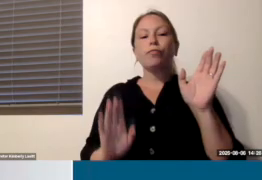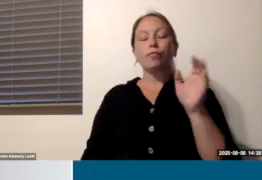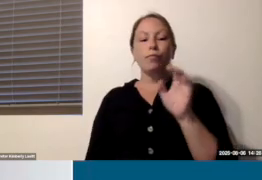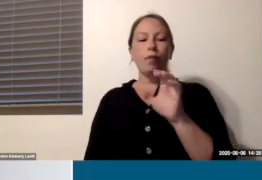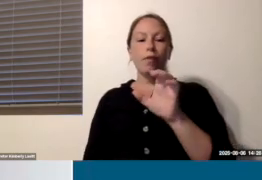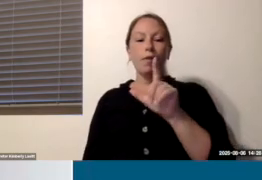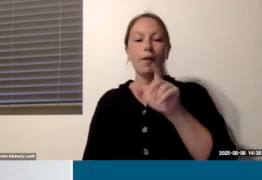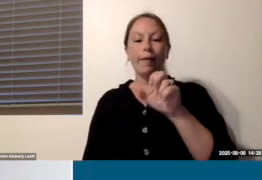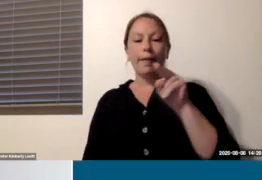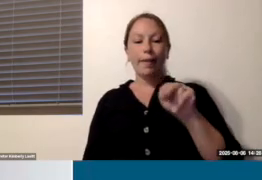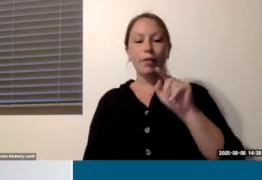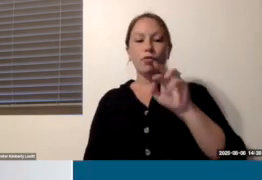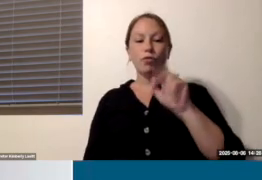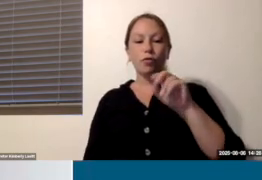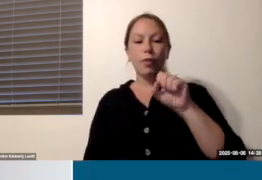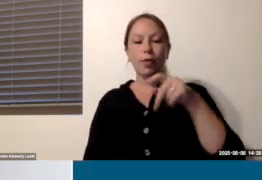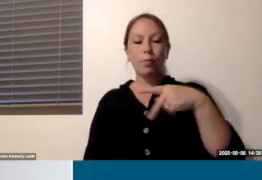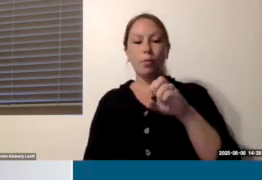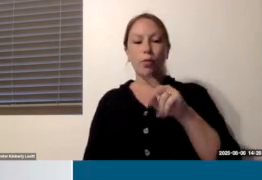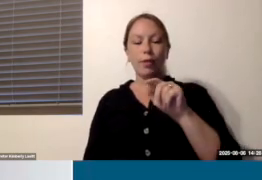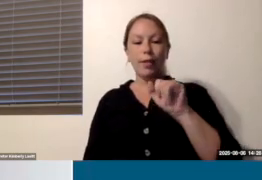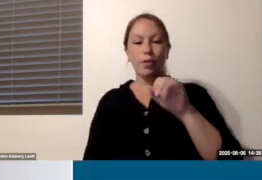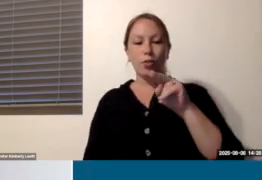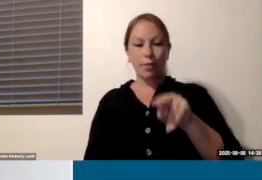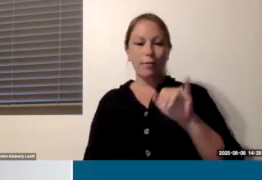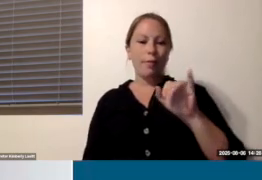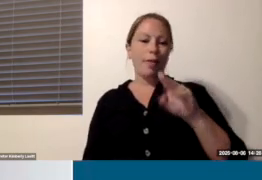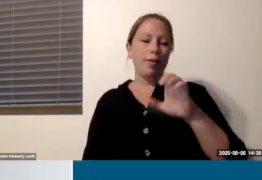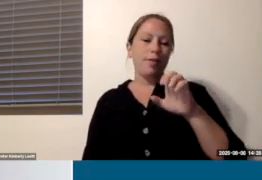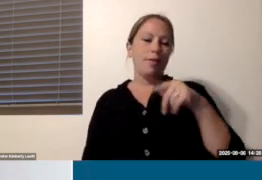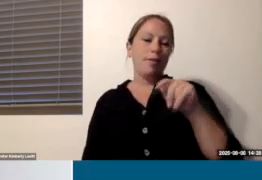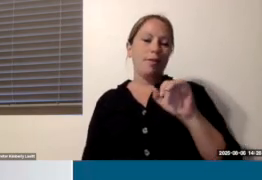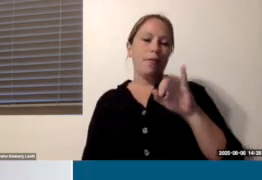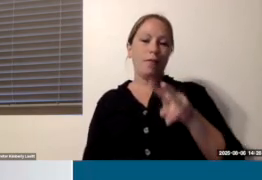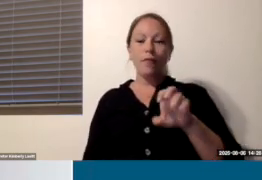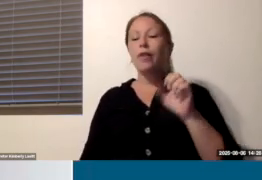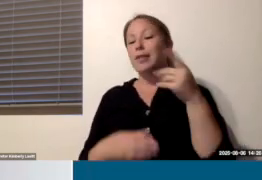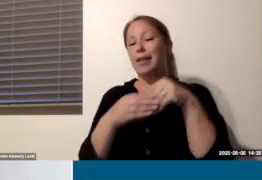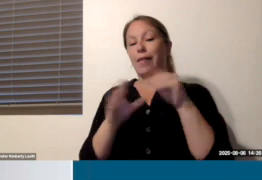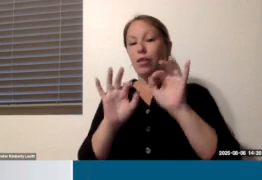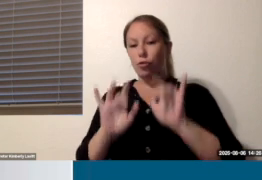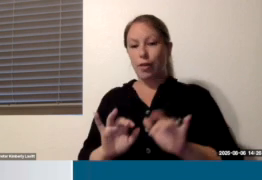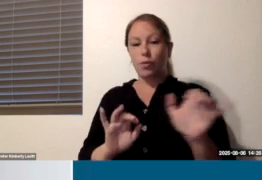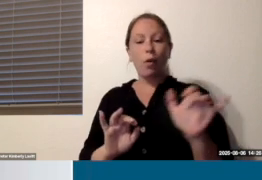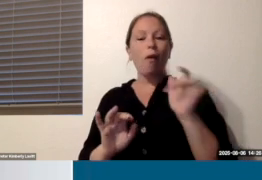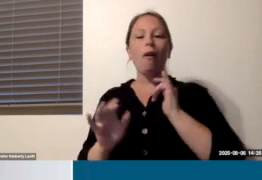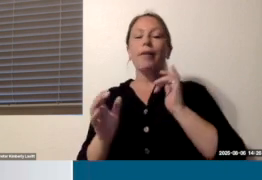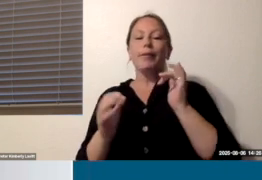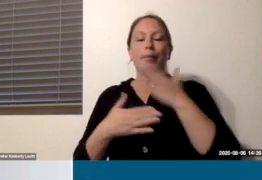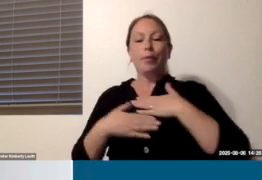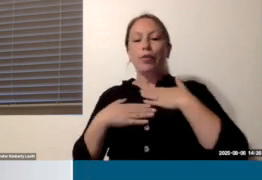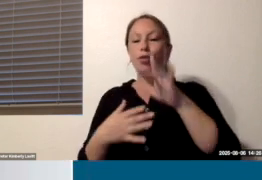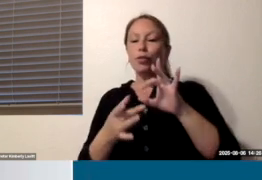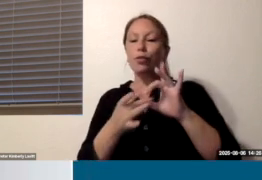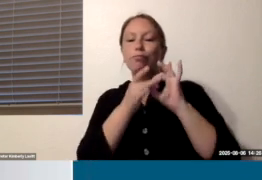at arb.ca.gov, which should be in the chat multiple times now. We really appreciate your engagement with us today to help develop the proposed